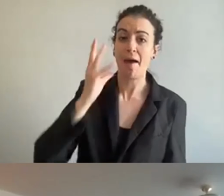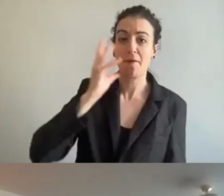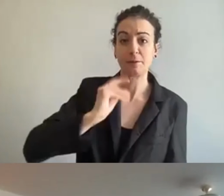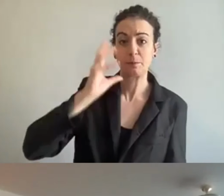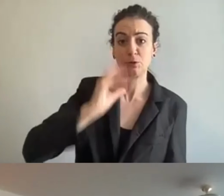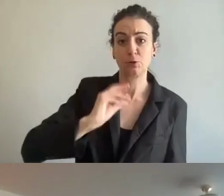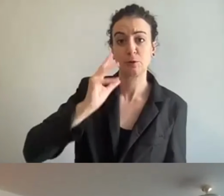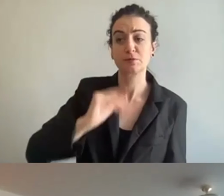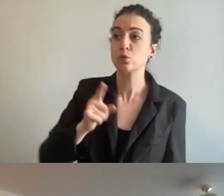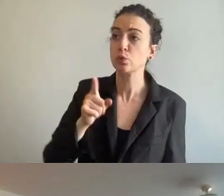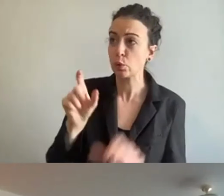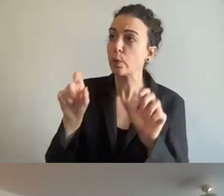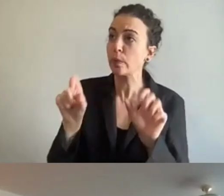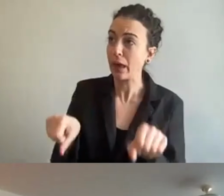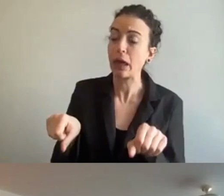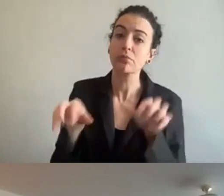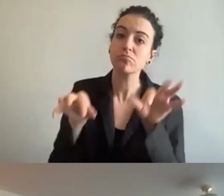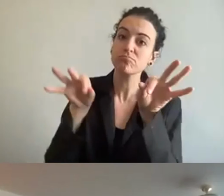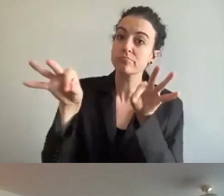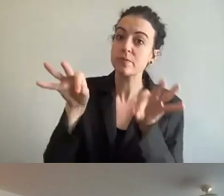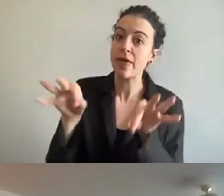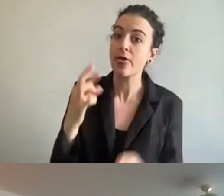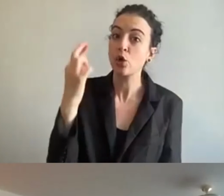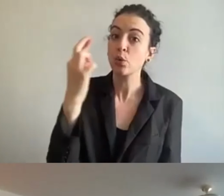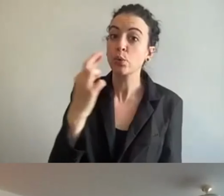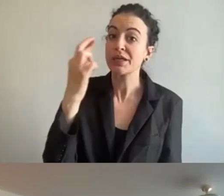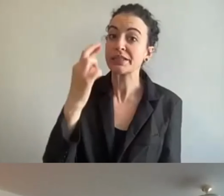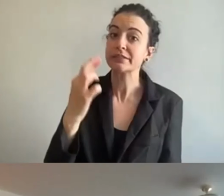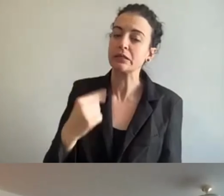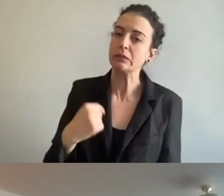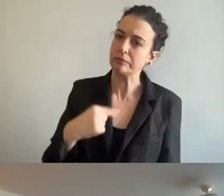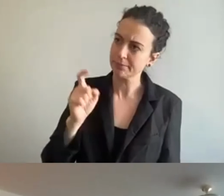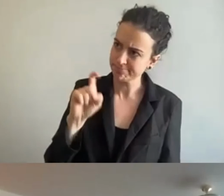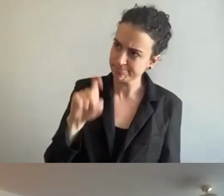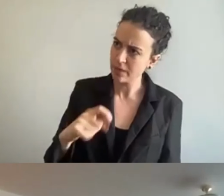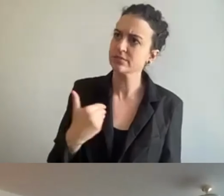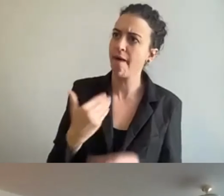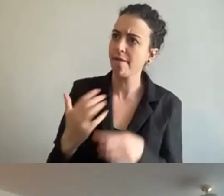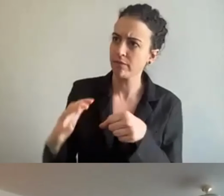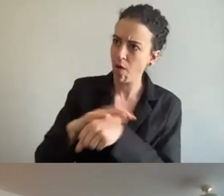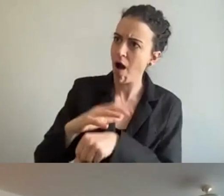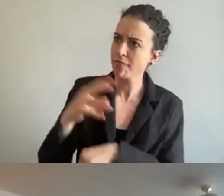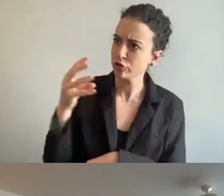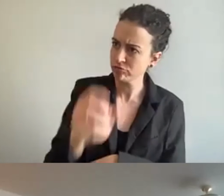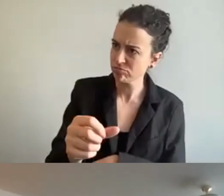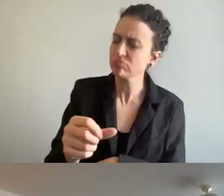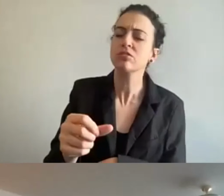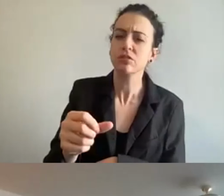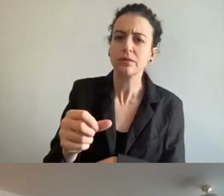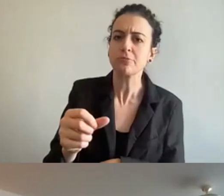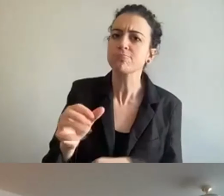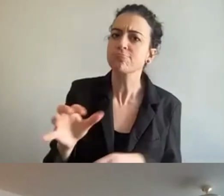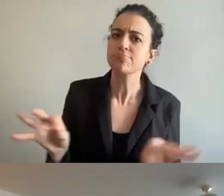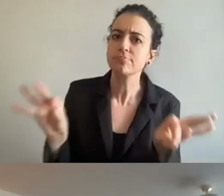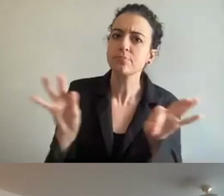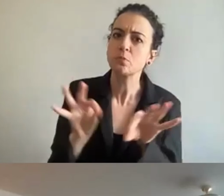something, it can be painful. You just need to be able to work within